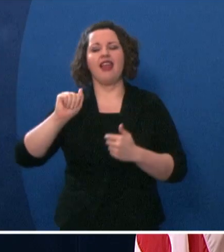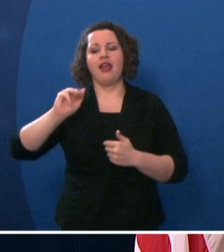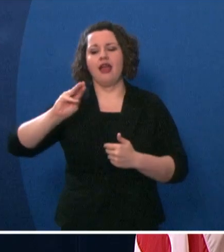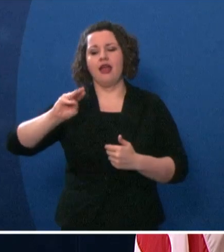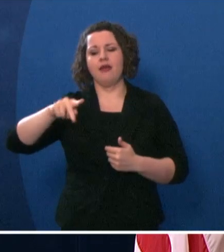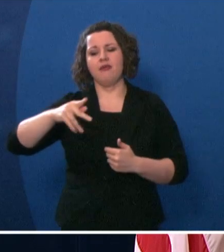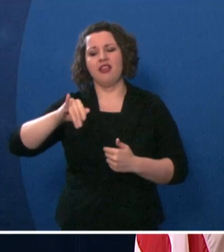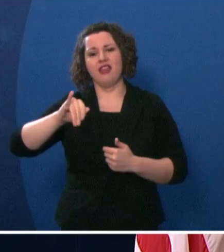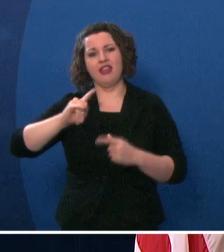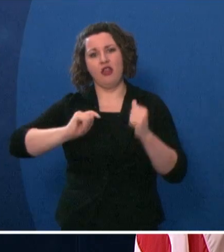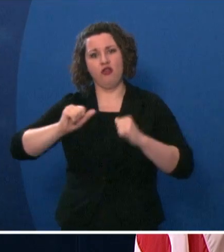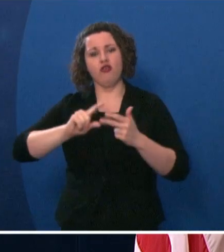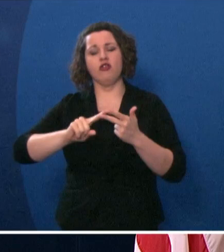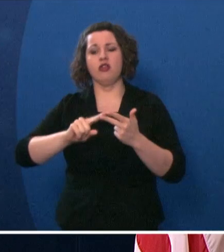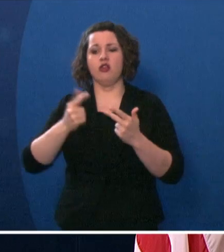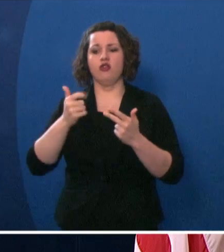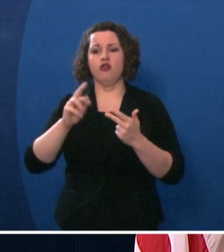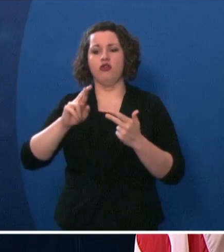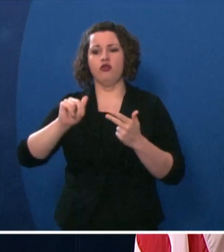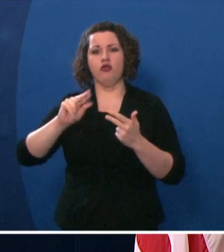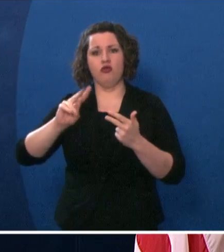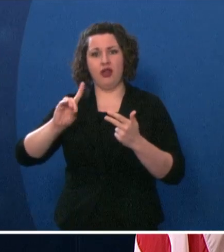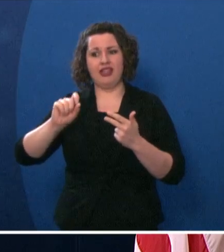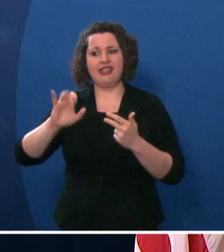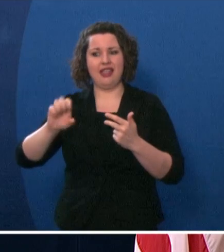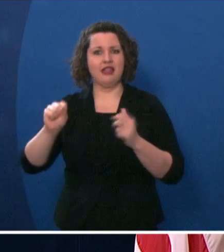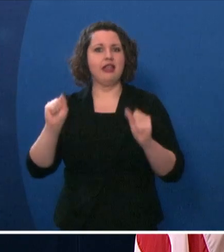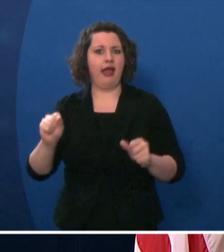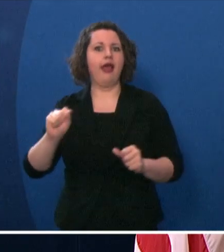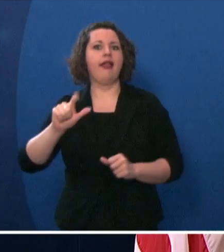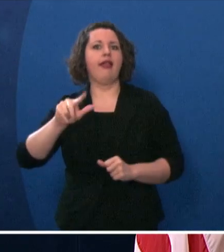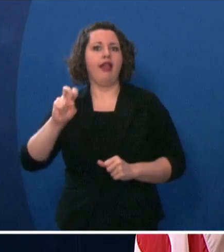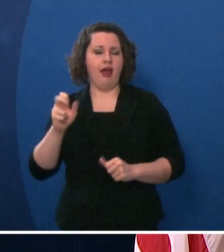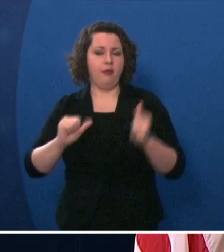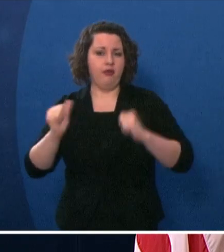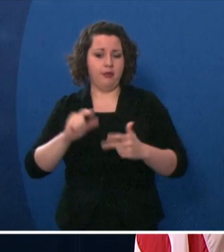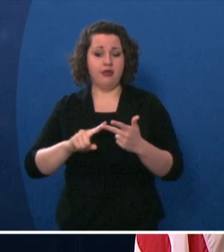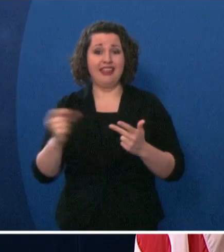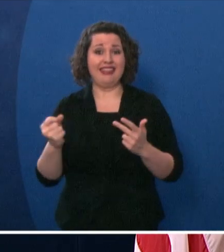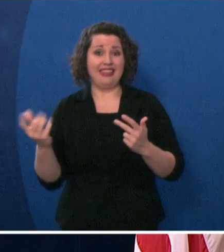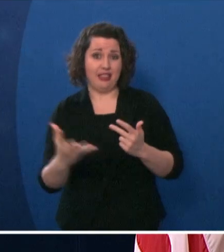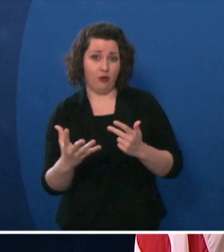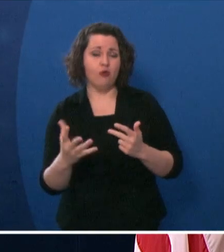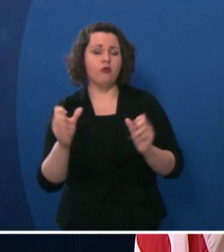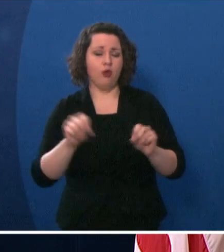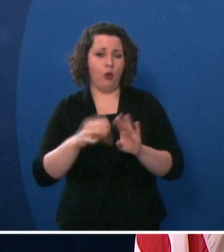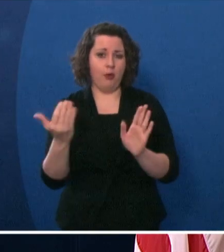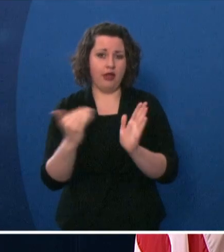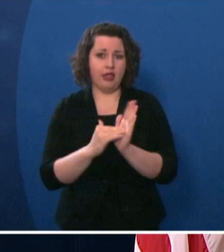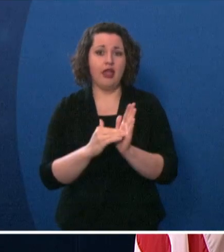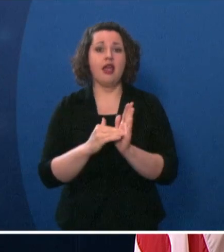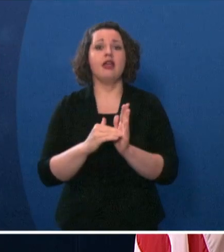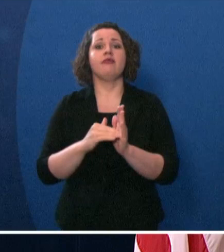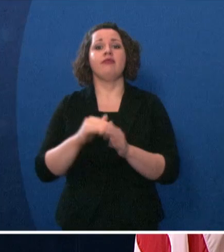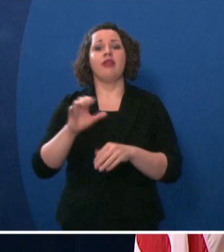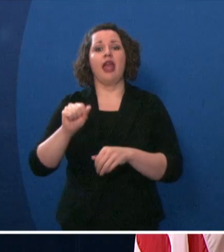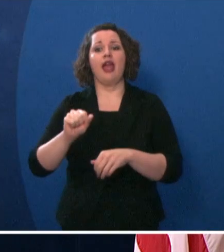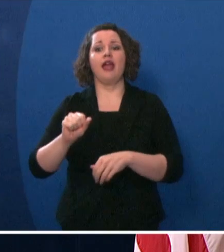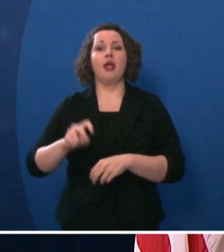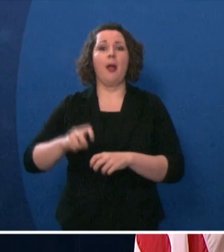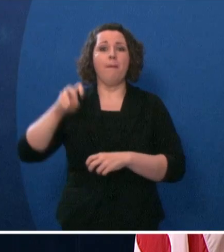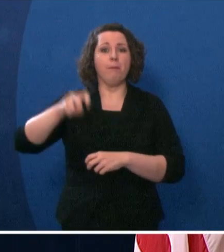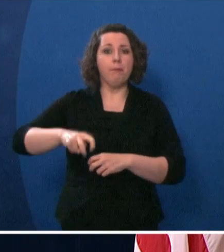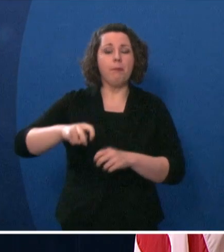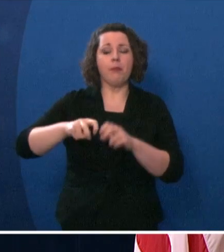and grandstands can hold live performances. Casinos and gaming facilities may reopen, as well as amusement parks, bowling alleys,